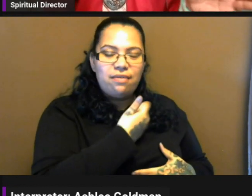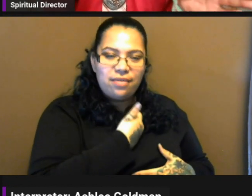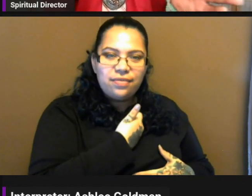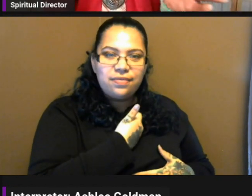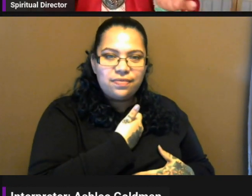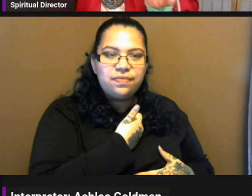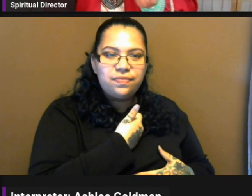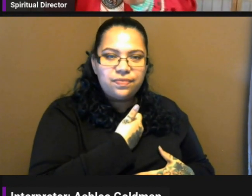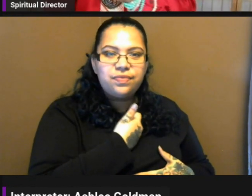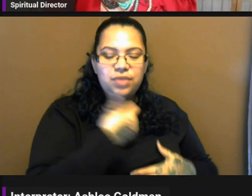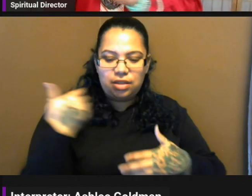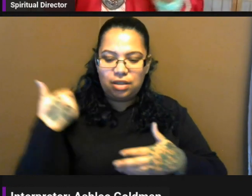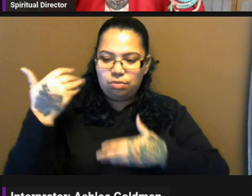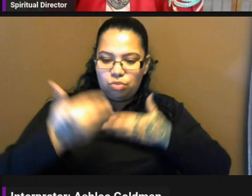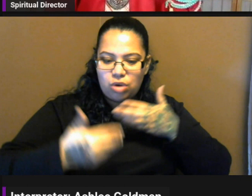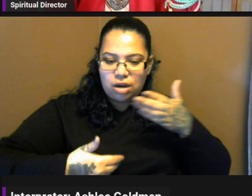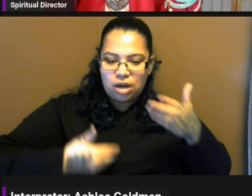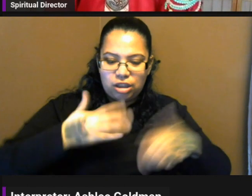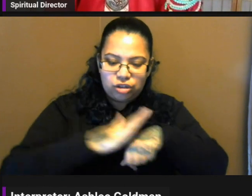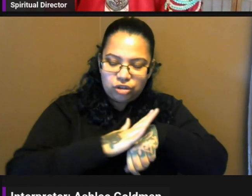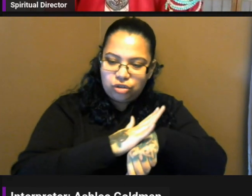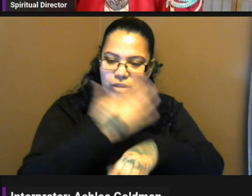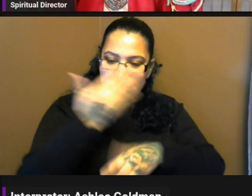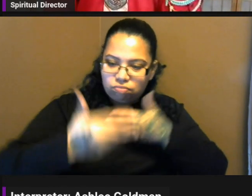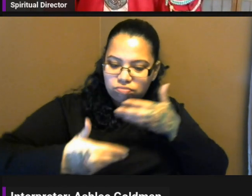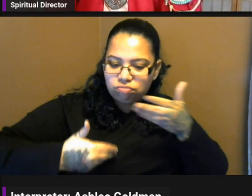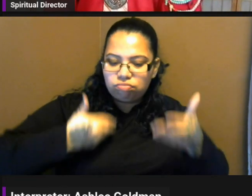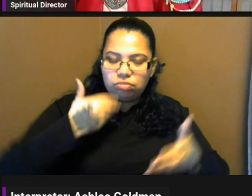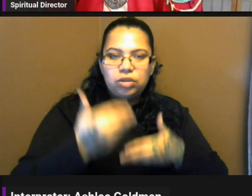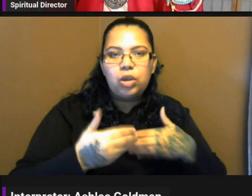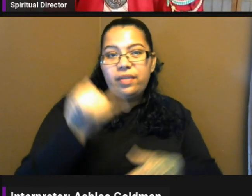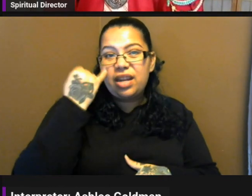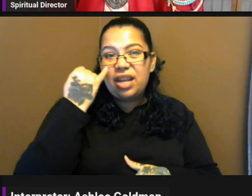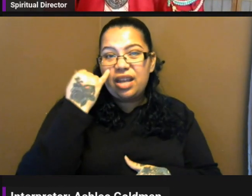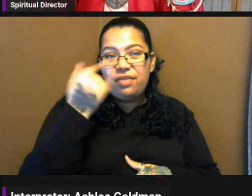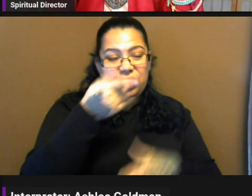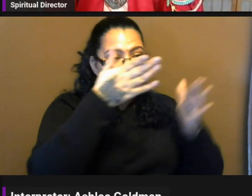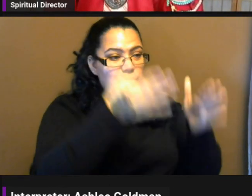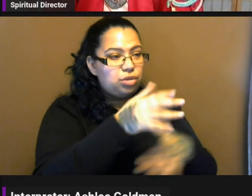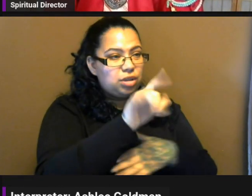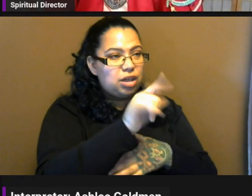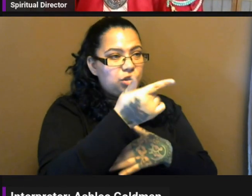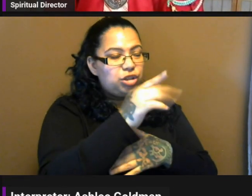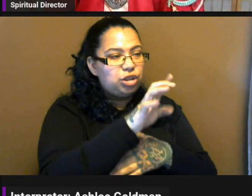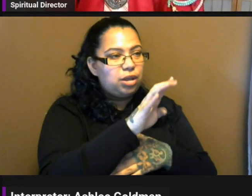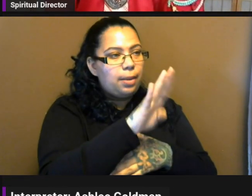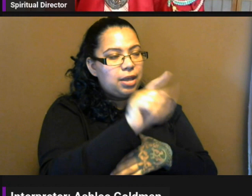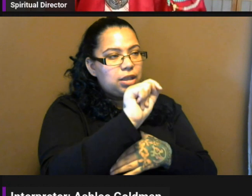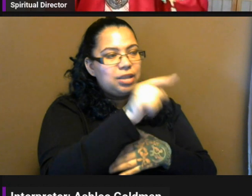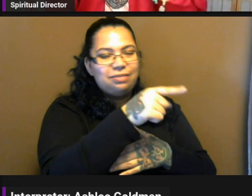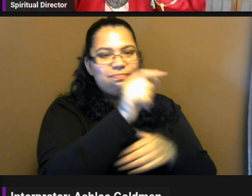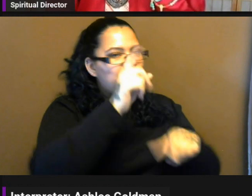and to move through this process in a gentle manner. So even when the LGBTQ person does not have